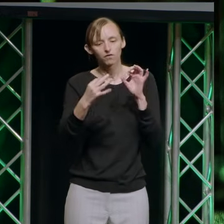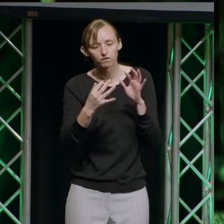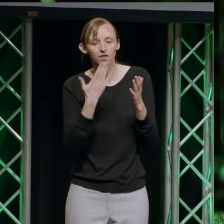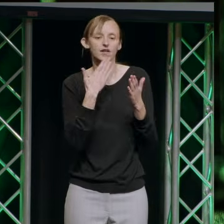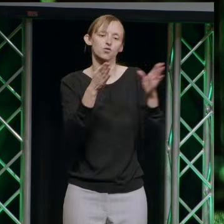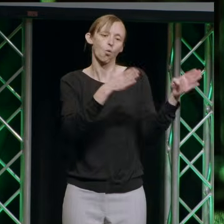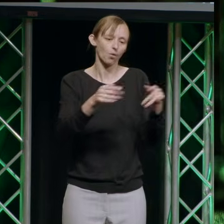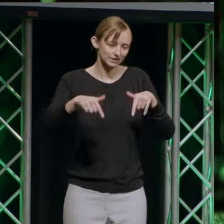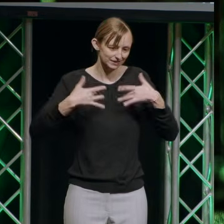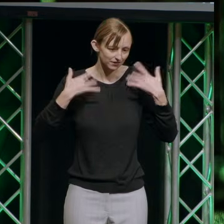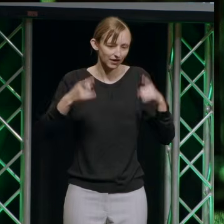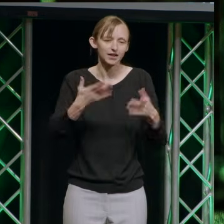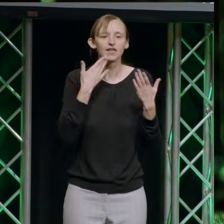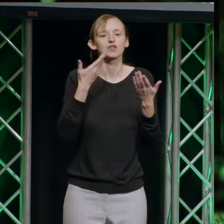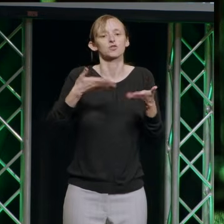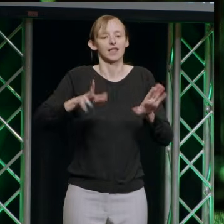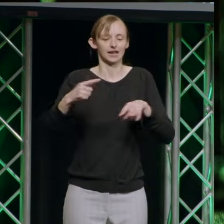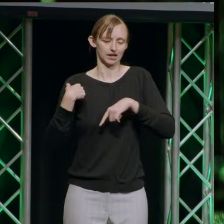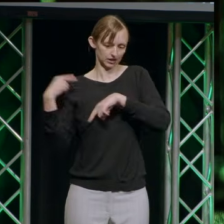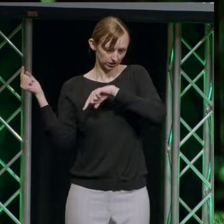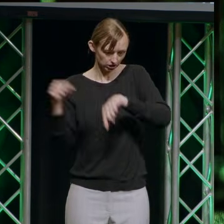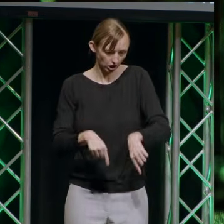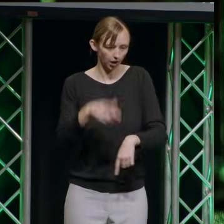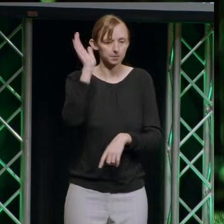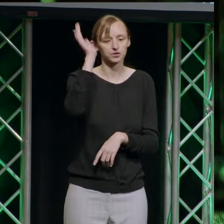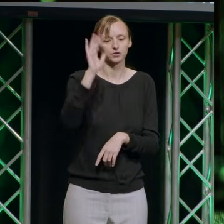Thank you for letting us present. And I'm really